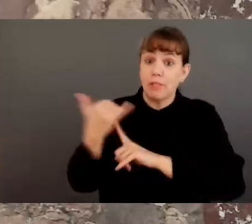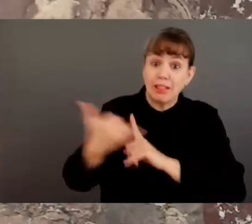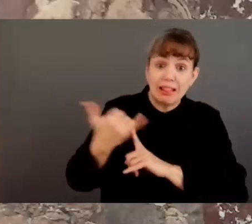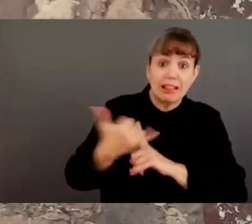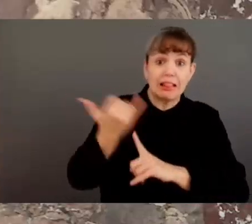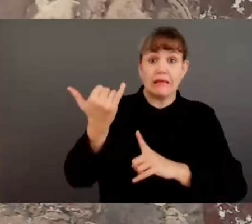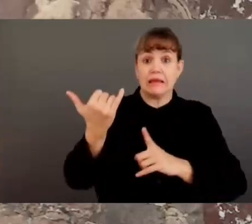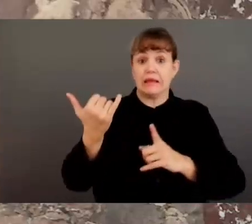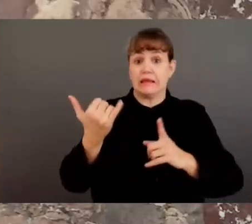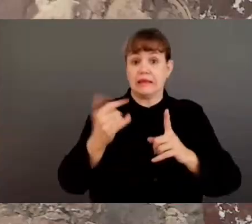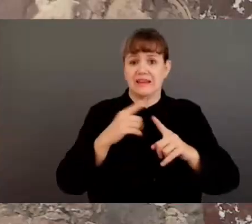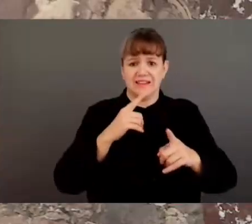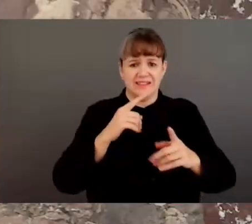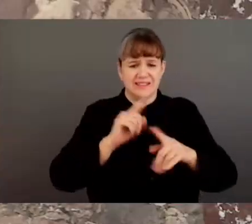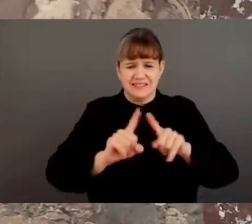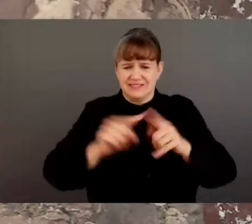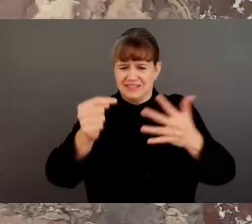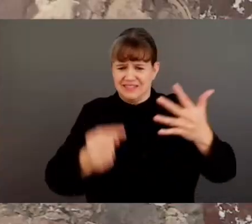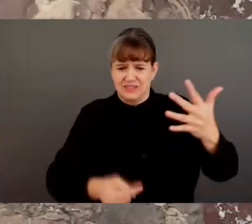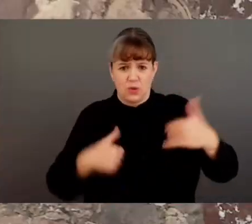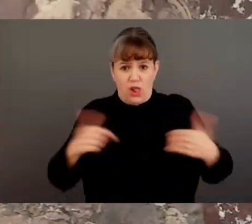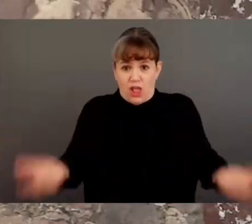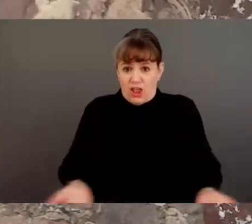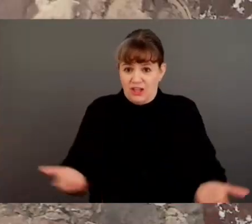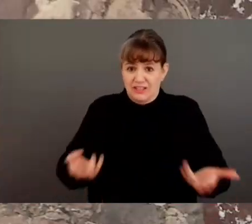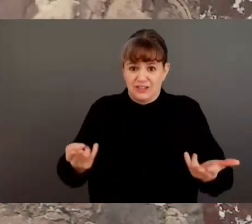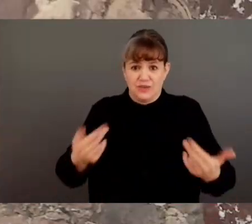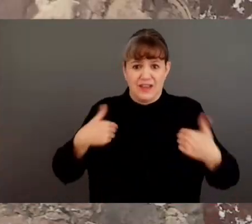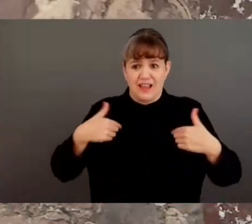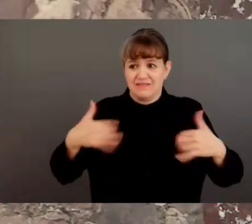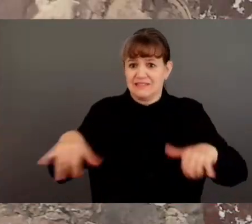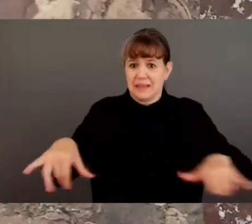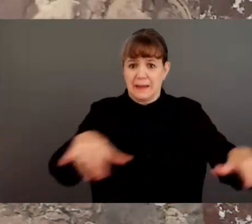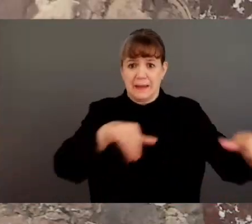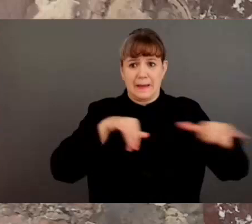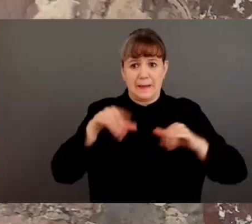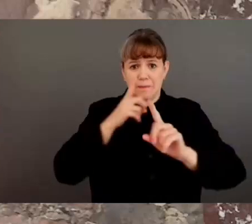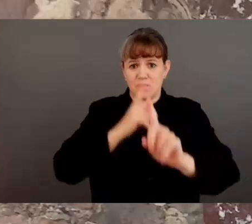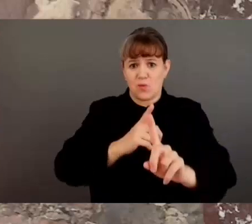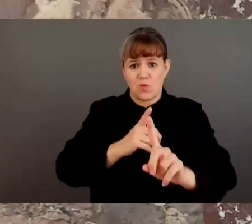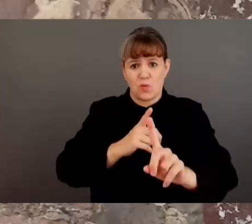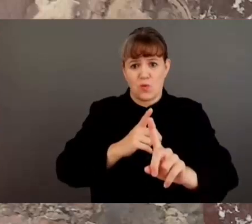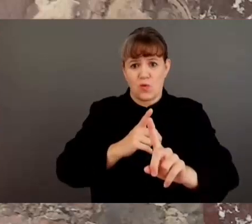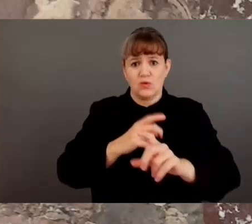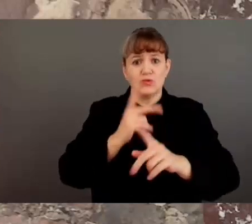have to share that core commitment to keeping kids safe. And I think all of us do.